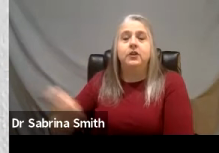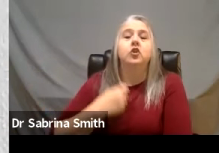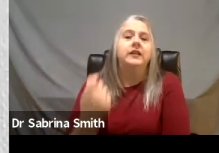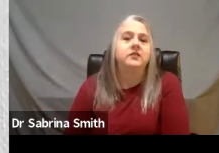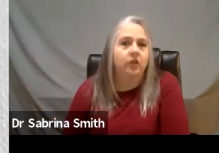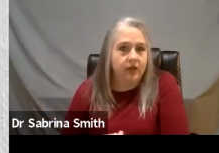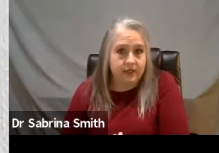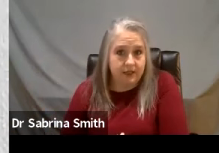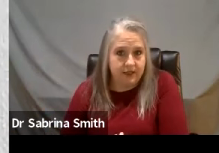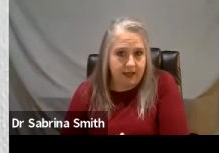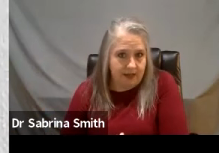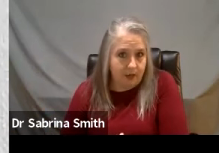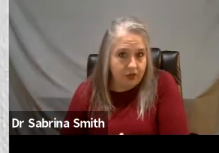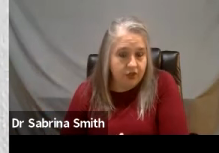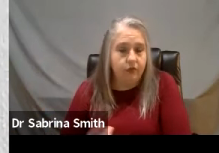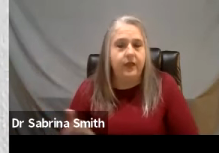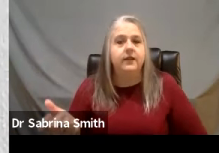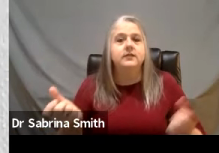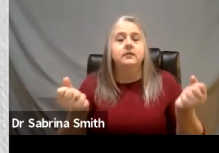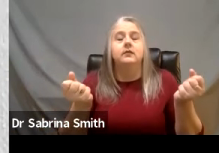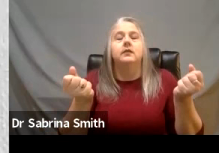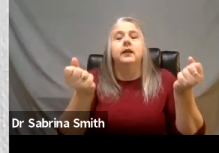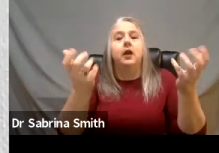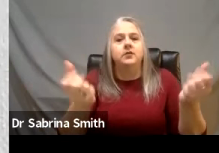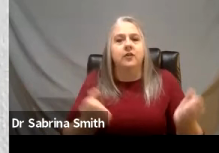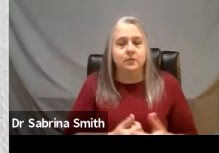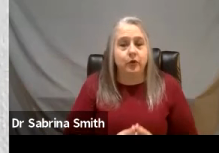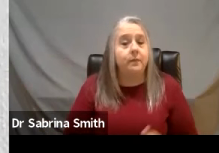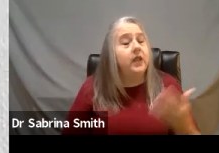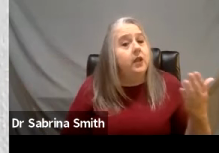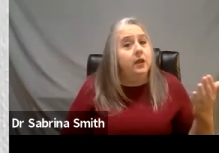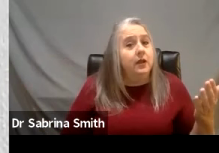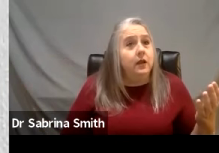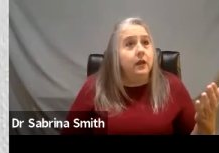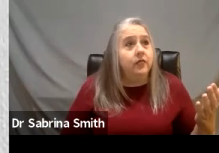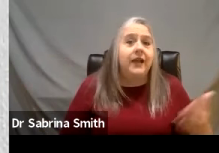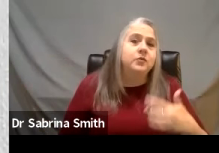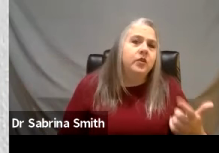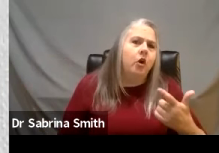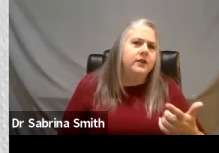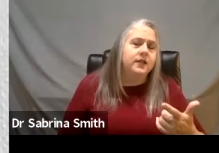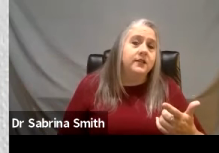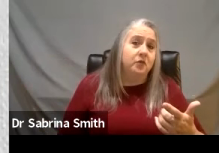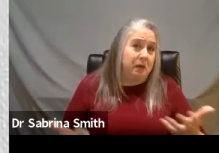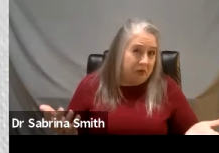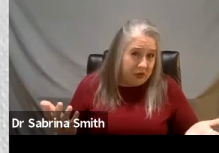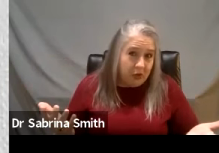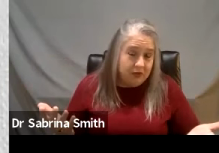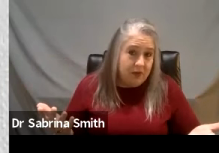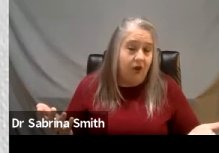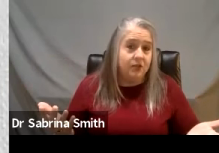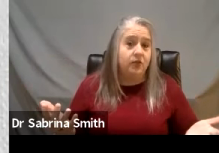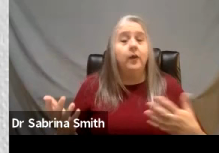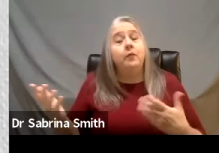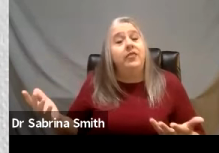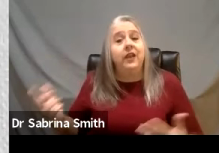be able to transfer it into that language so that it comes off smoother. That's one of the hardest things for people to do, to